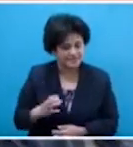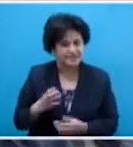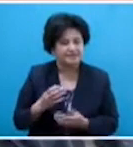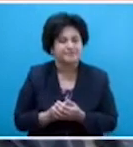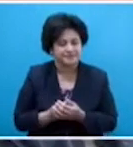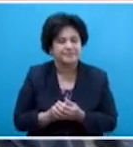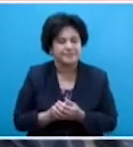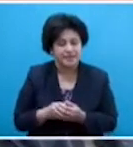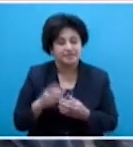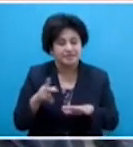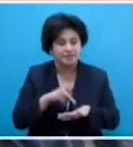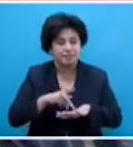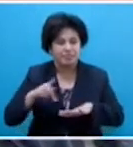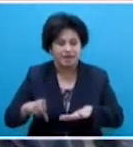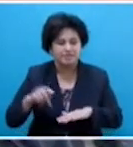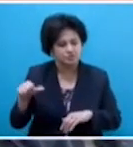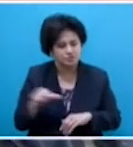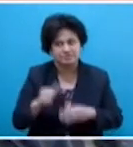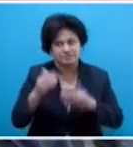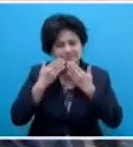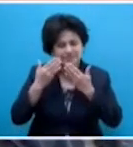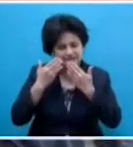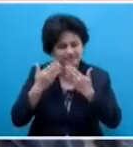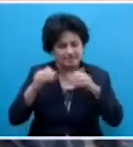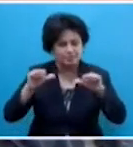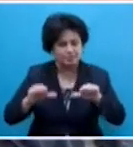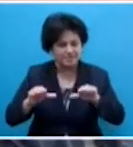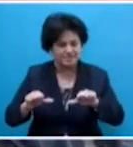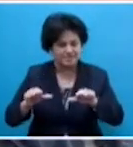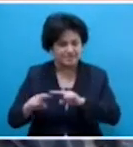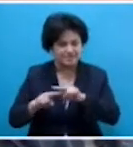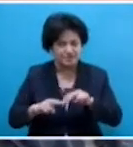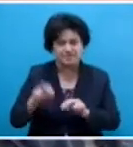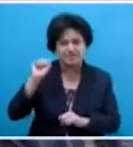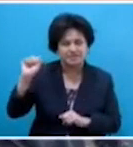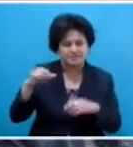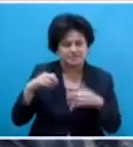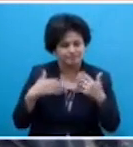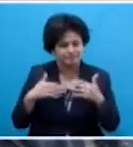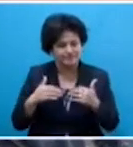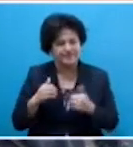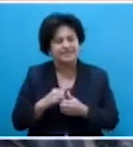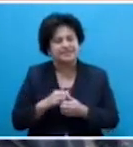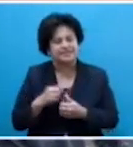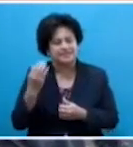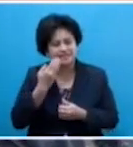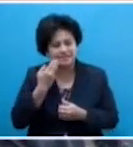House that Parliament thanks His Excellency the President for his most gracious speech at the opening